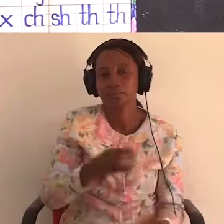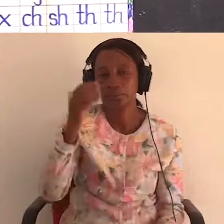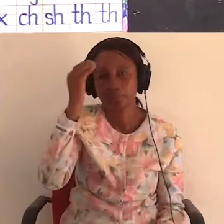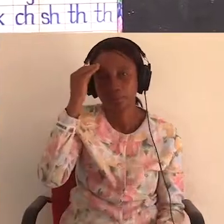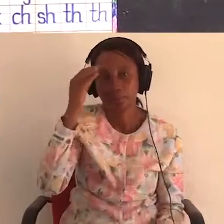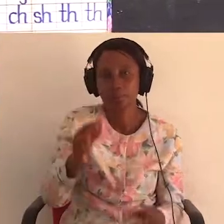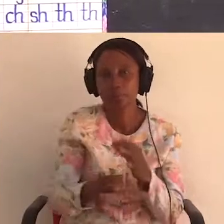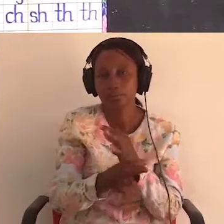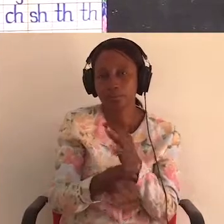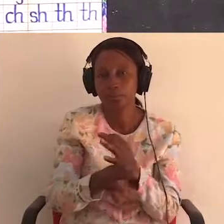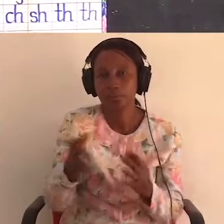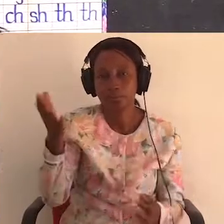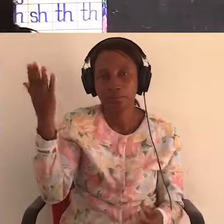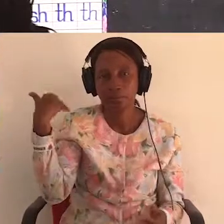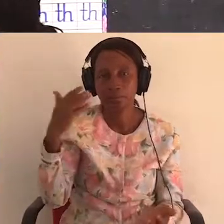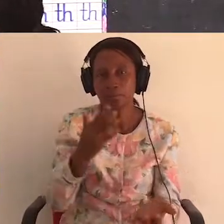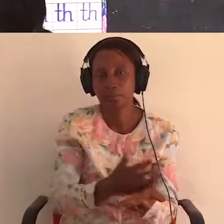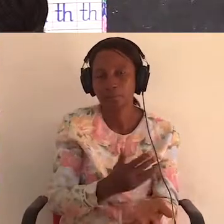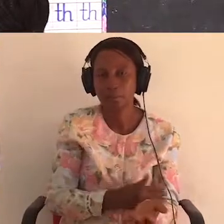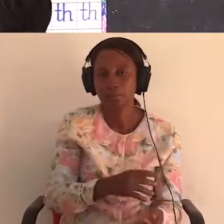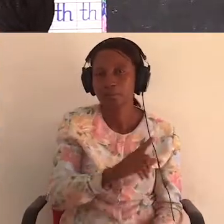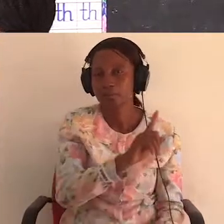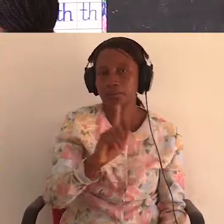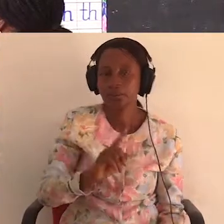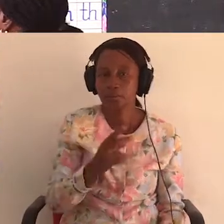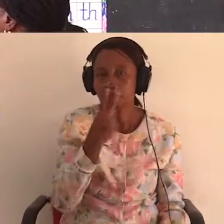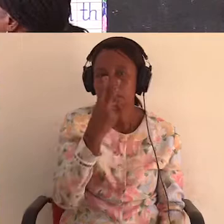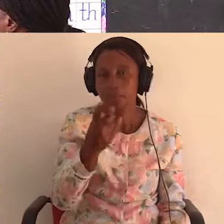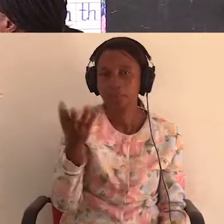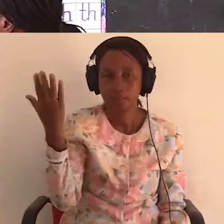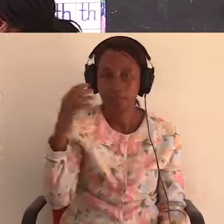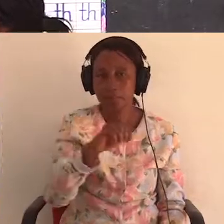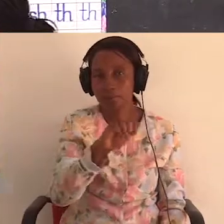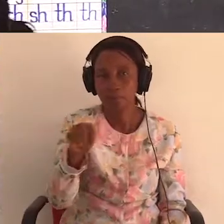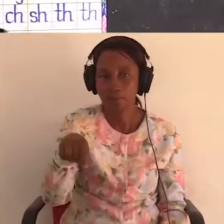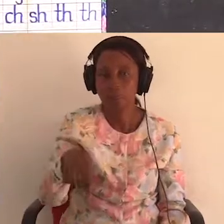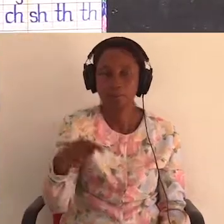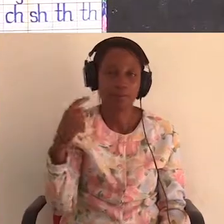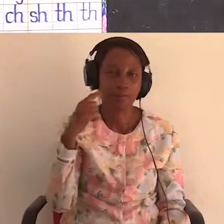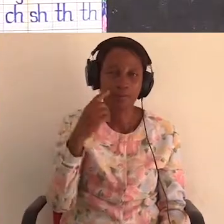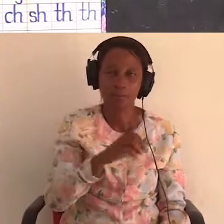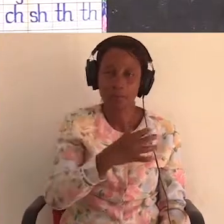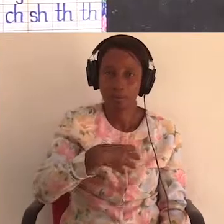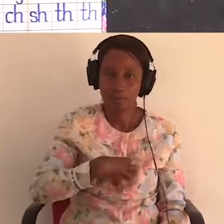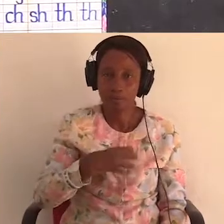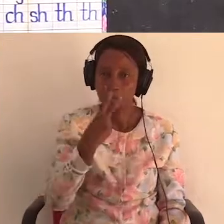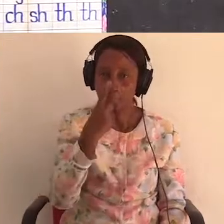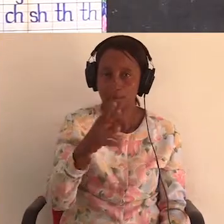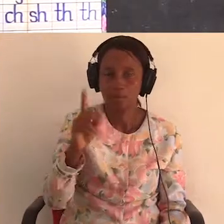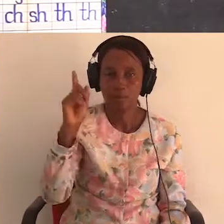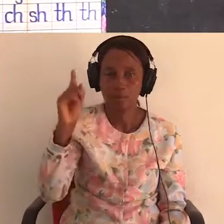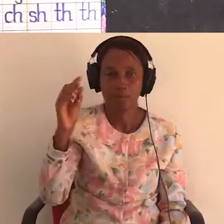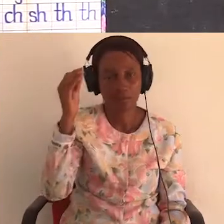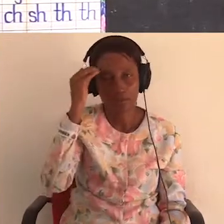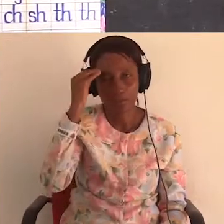taught before, and then we looked at them. Today, we just want to see whether we can